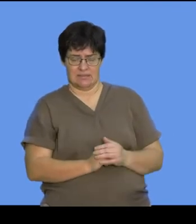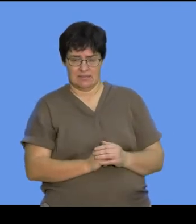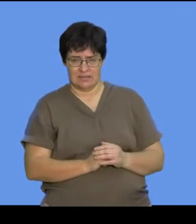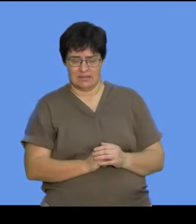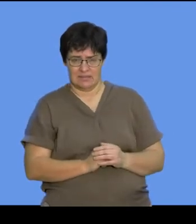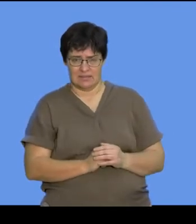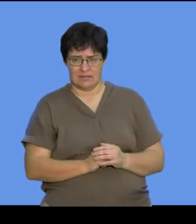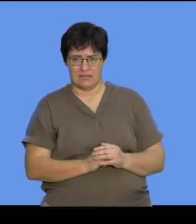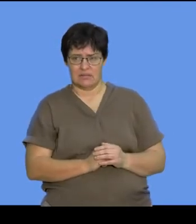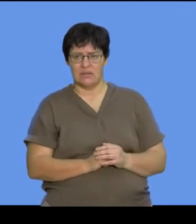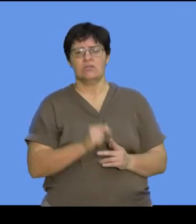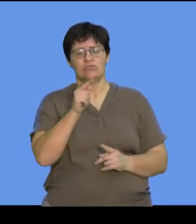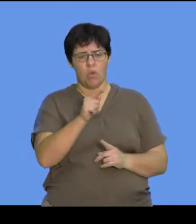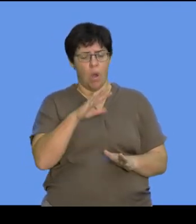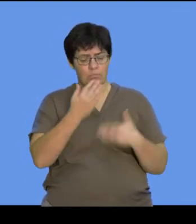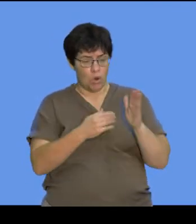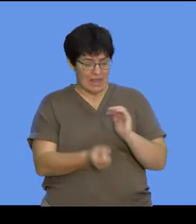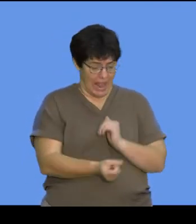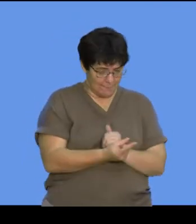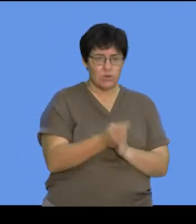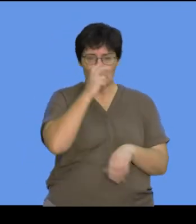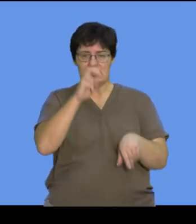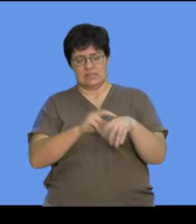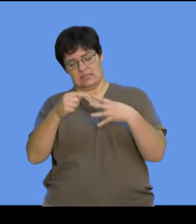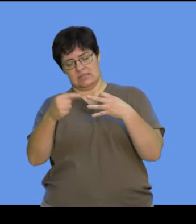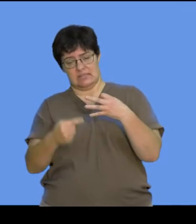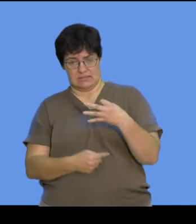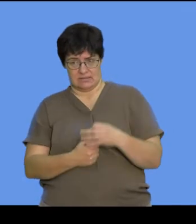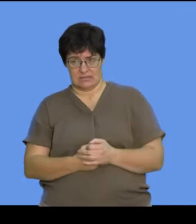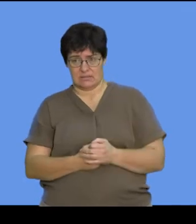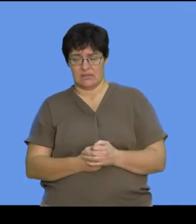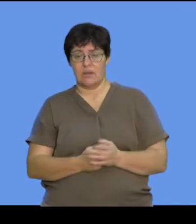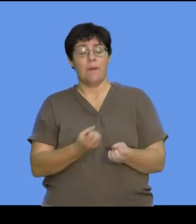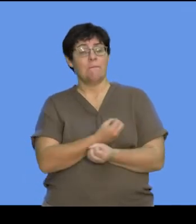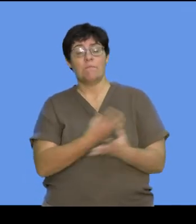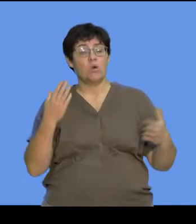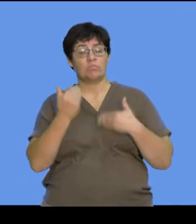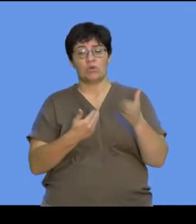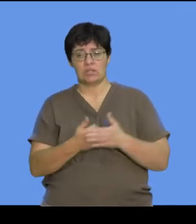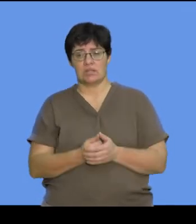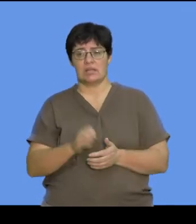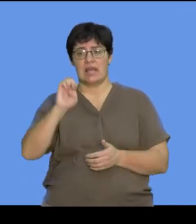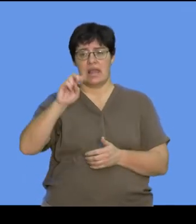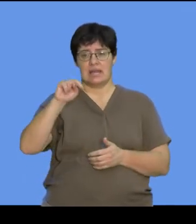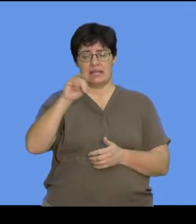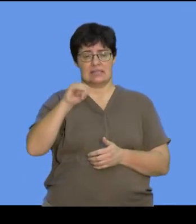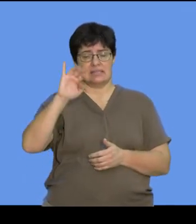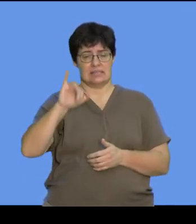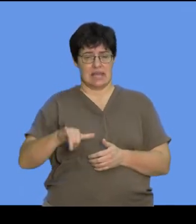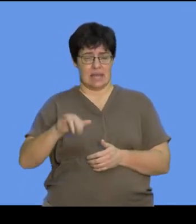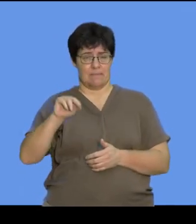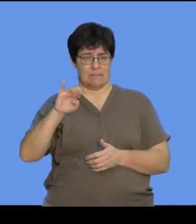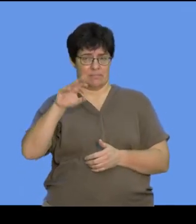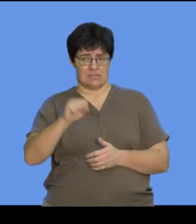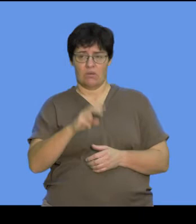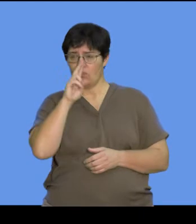so there's a series of needs for this process to occur. The first in most biochemical process is enzymes.